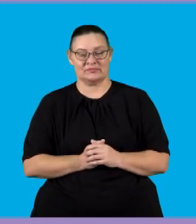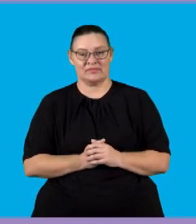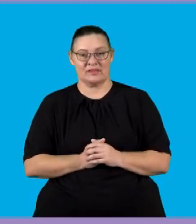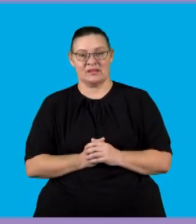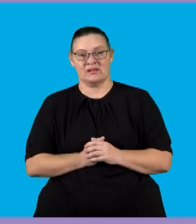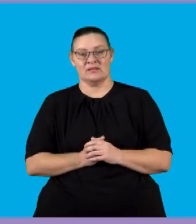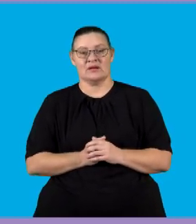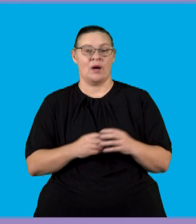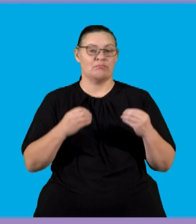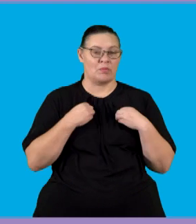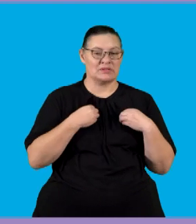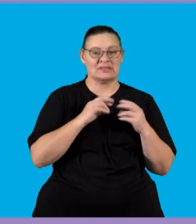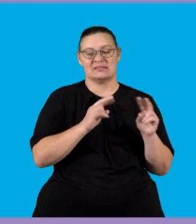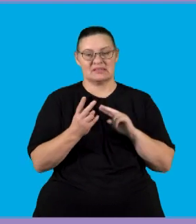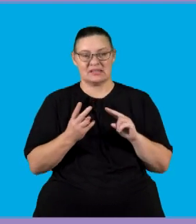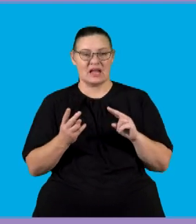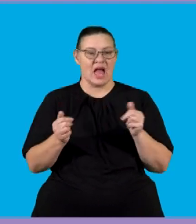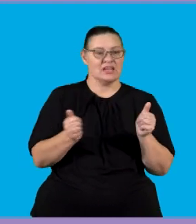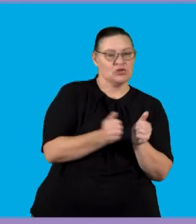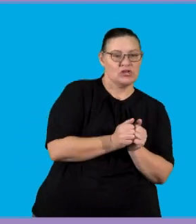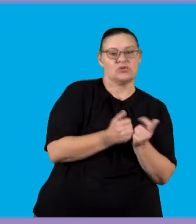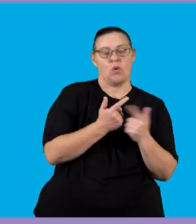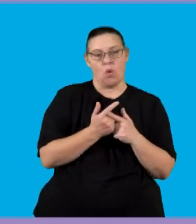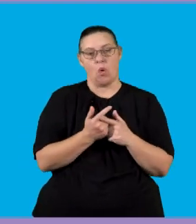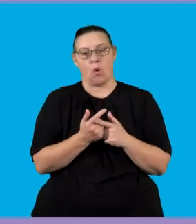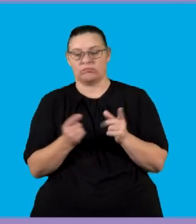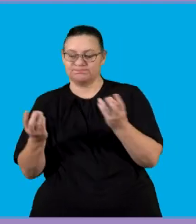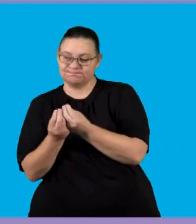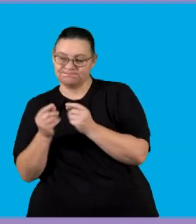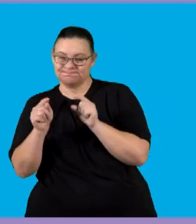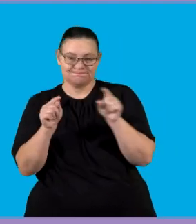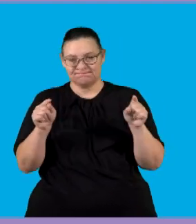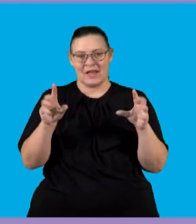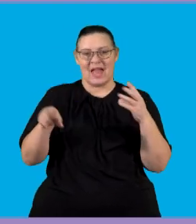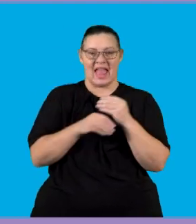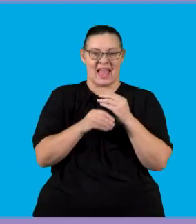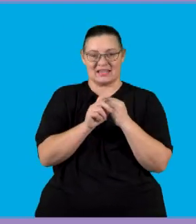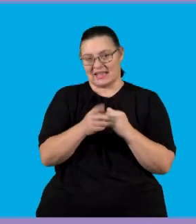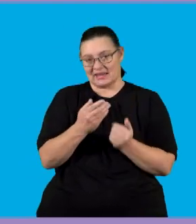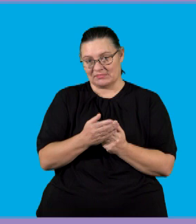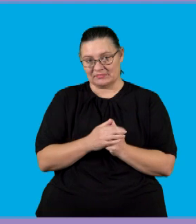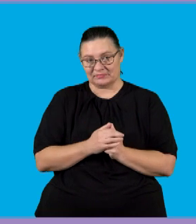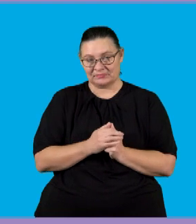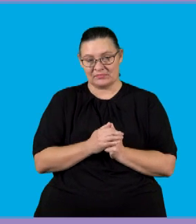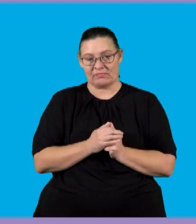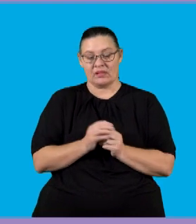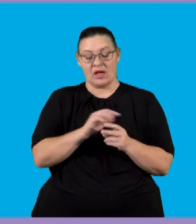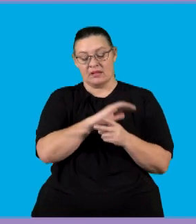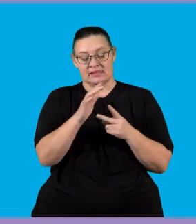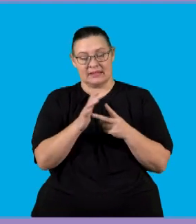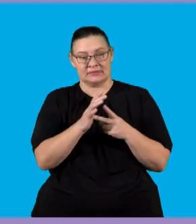your commutative properties or your associative properties. Let's go on to the next